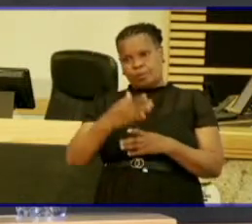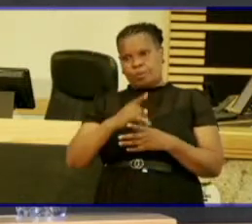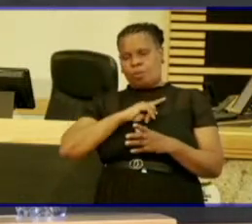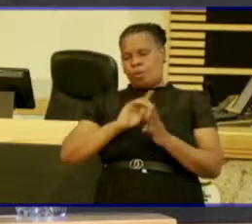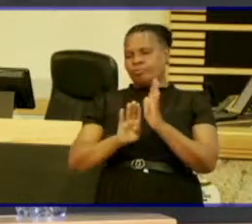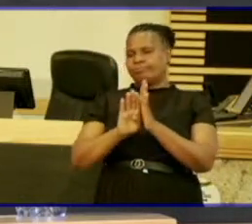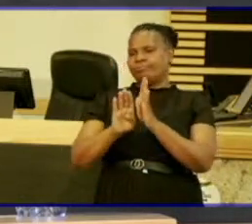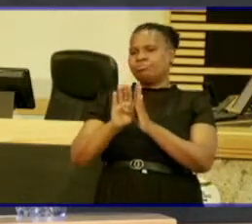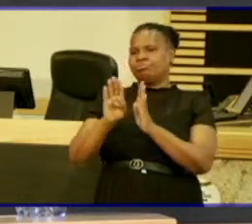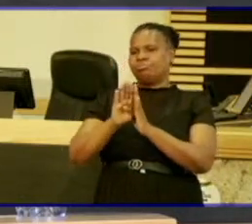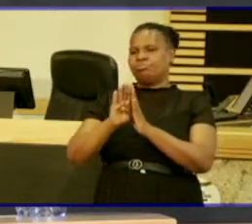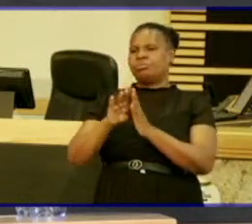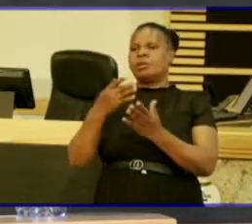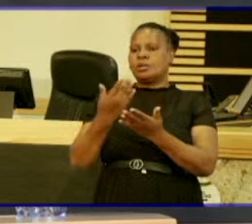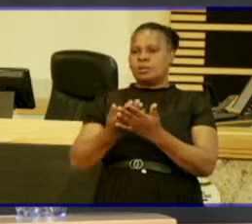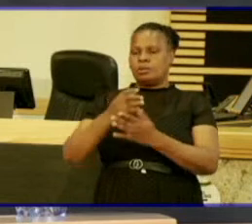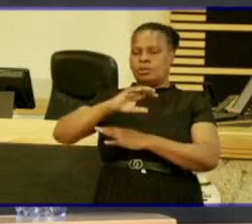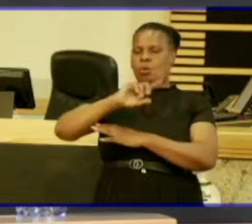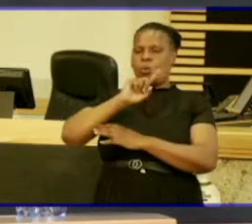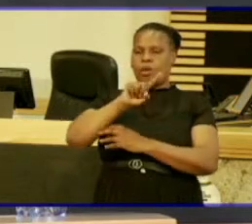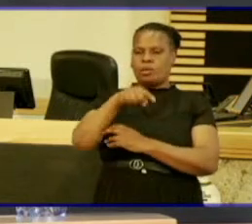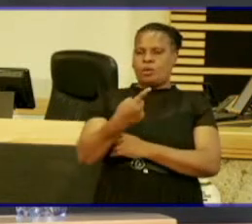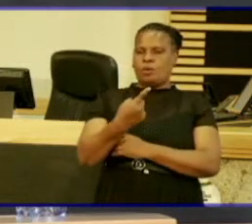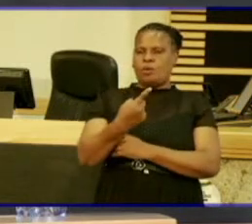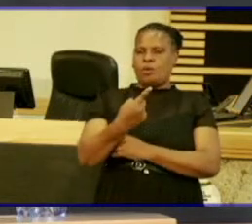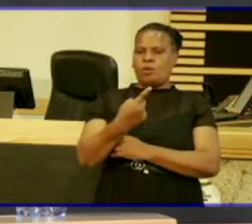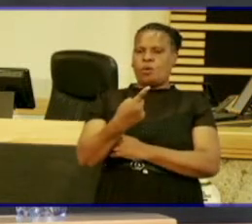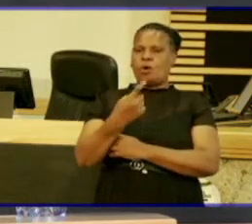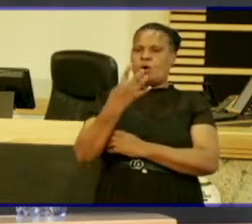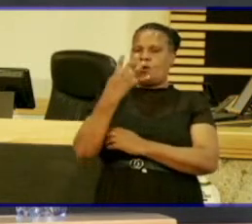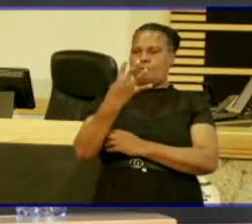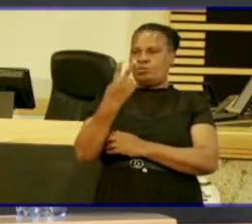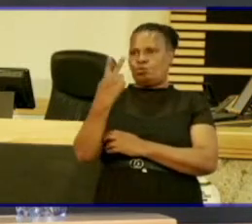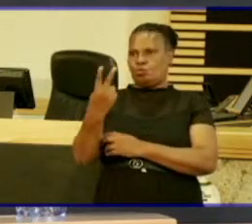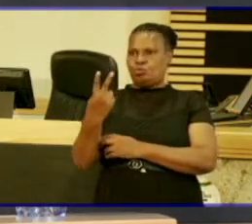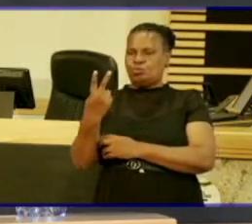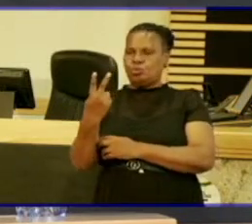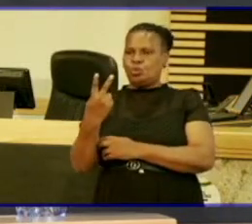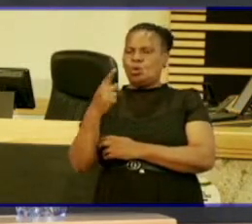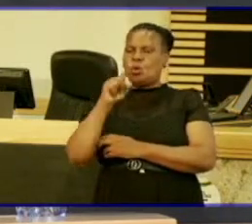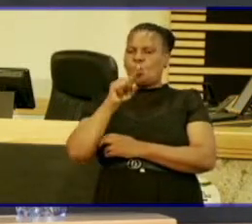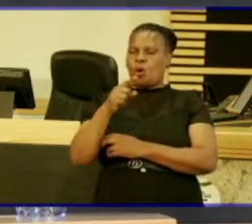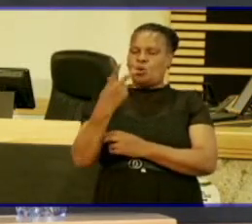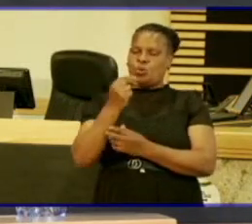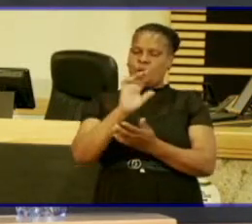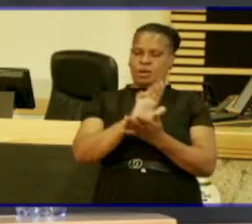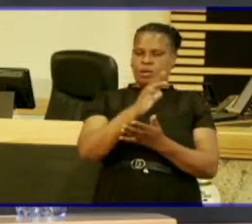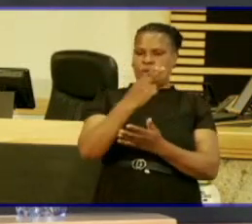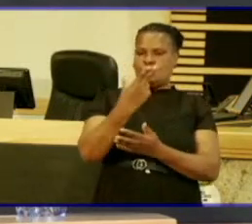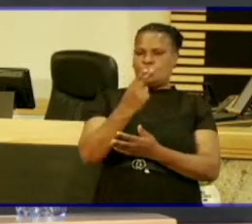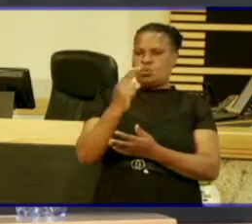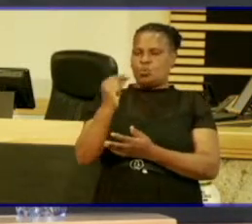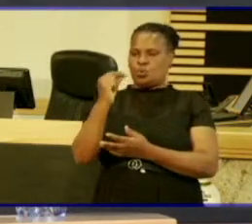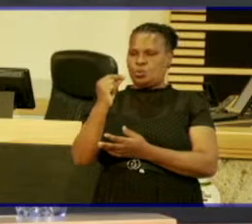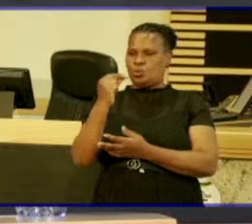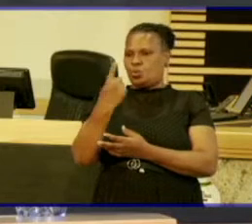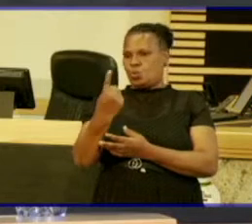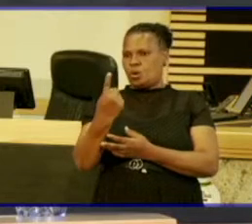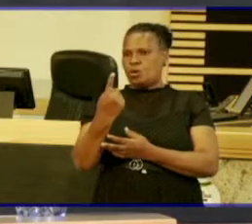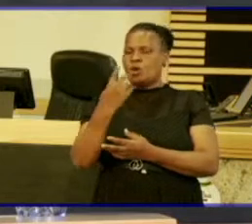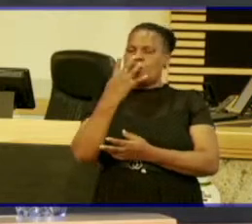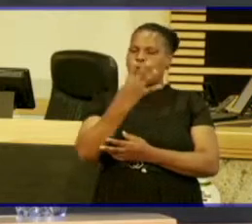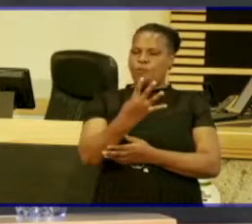from 1,272 conflicted officials in 2018-2019 to 421